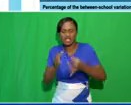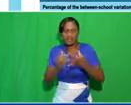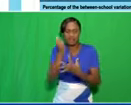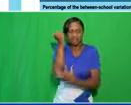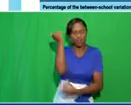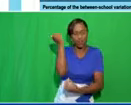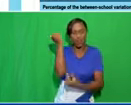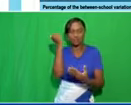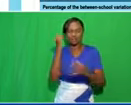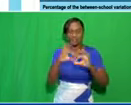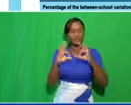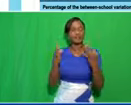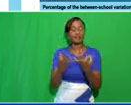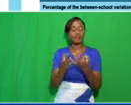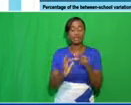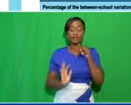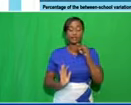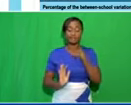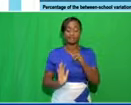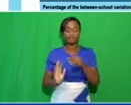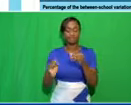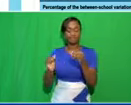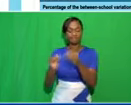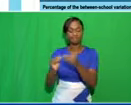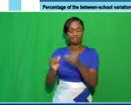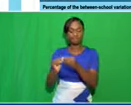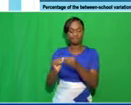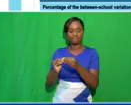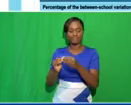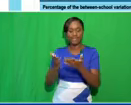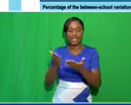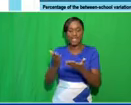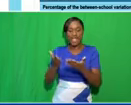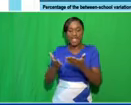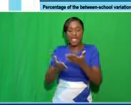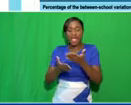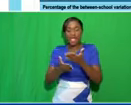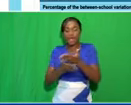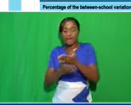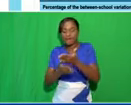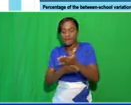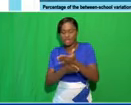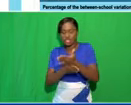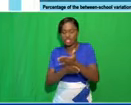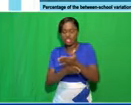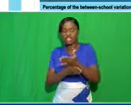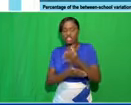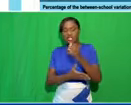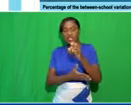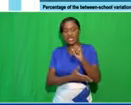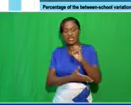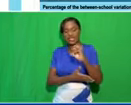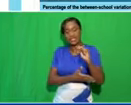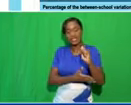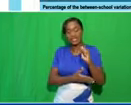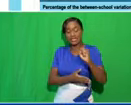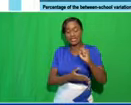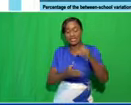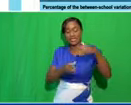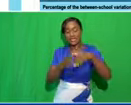disadvantage. And this figure here is actually the average SES in the schools. So in